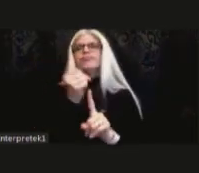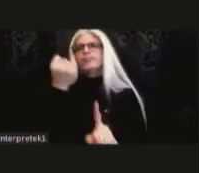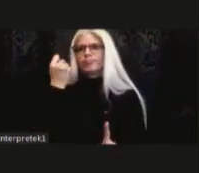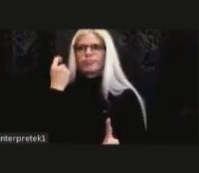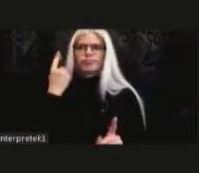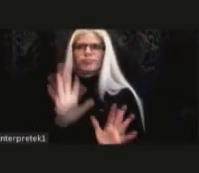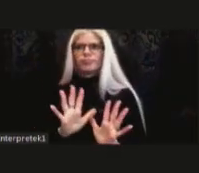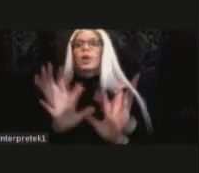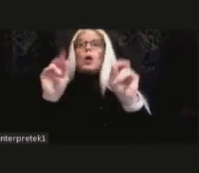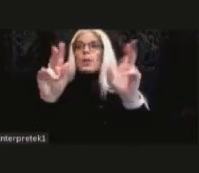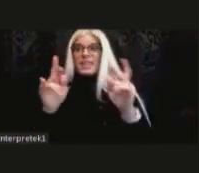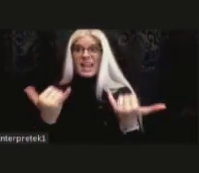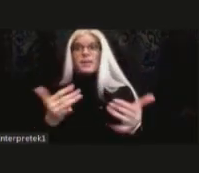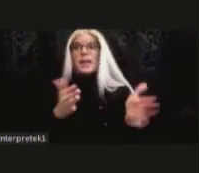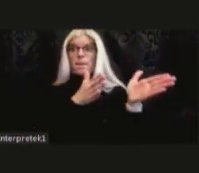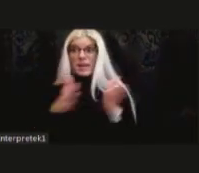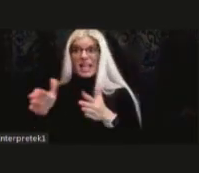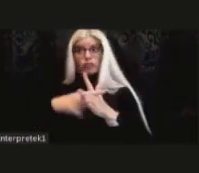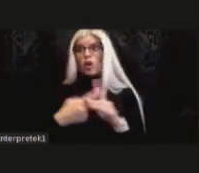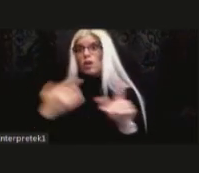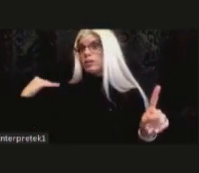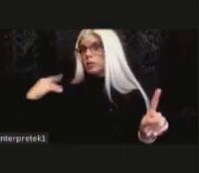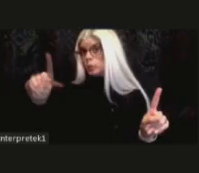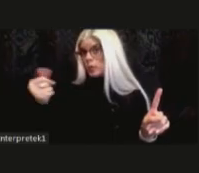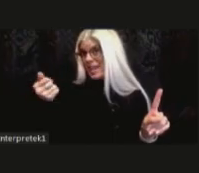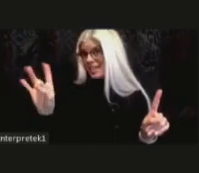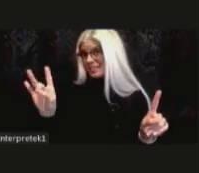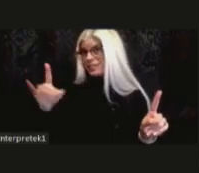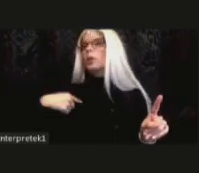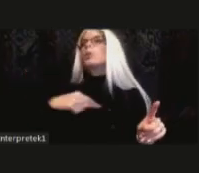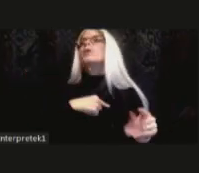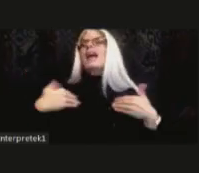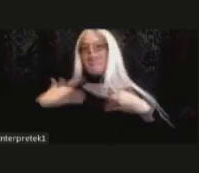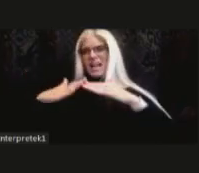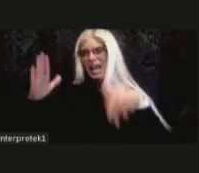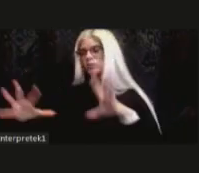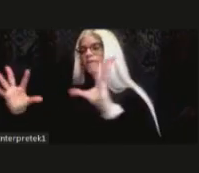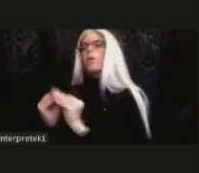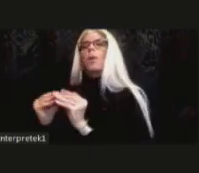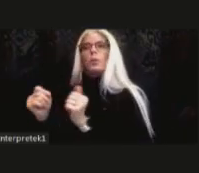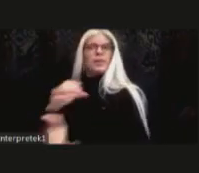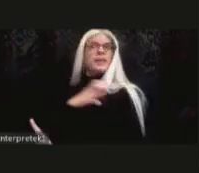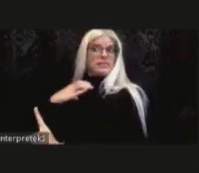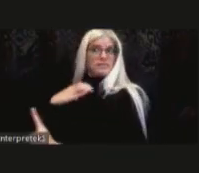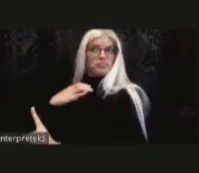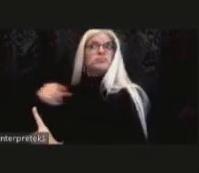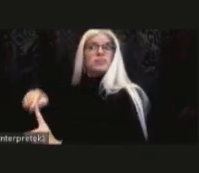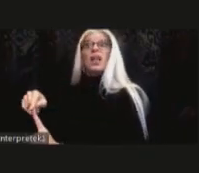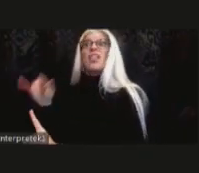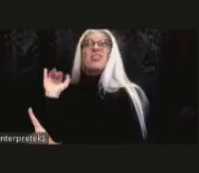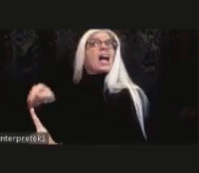plan started July 2018. We had a housing forum with the commission. This went really well. We had over 100